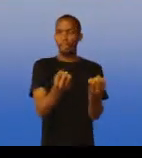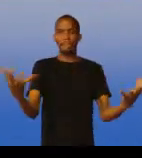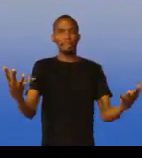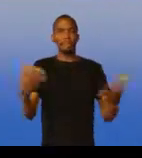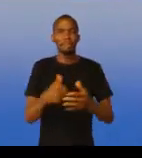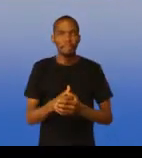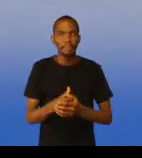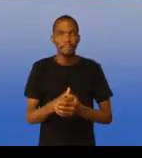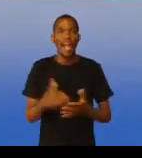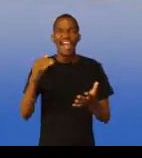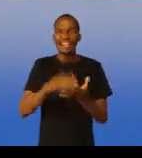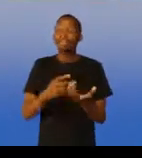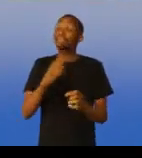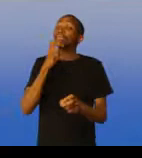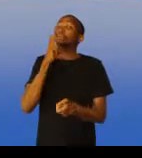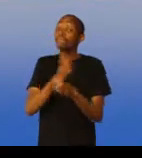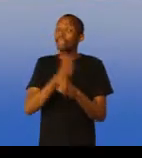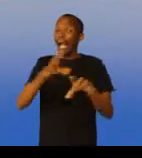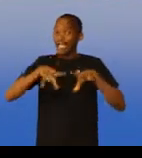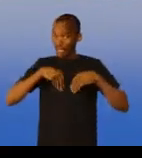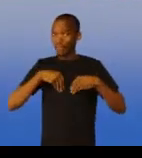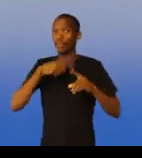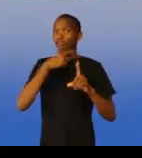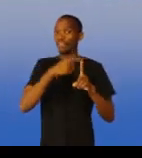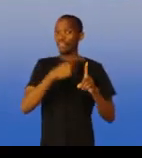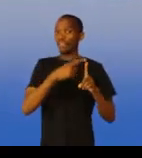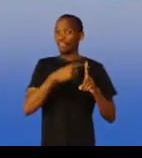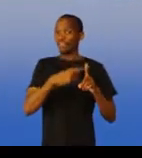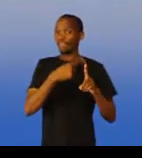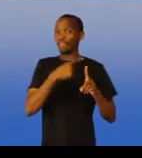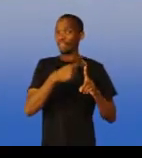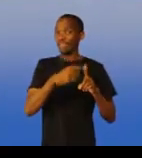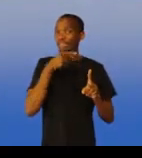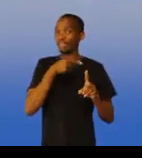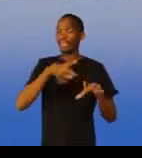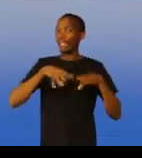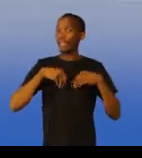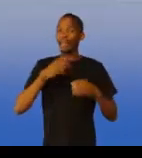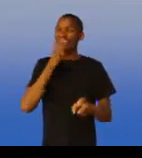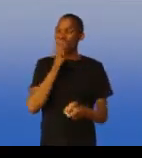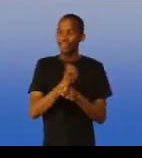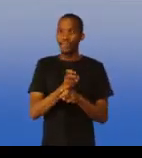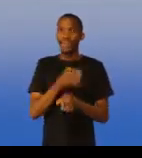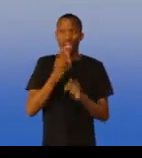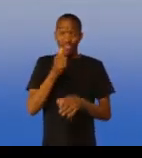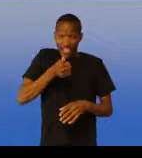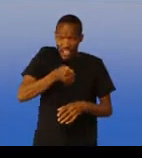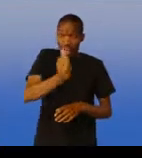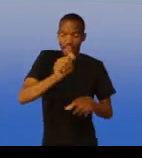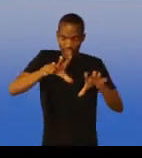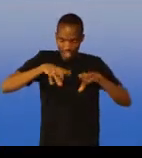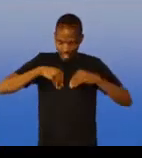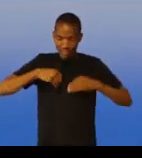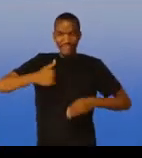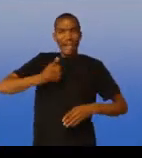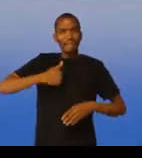It's very important to accept your status, your HIV positive status, because if you have accepted yourself,